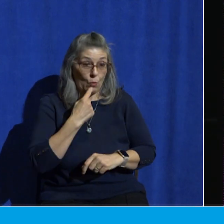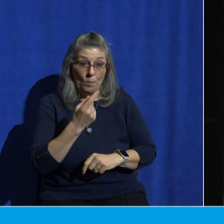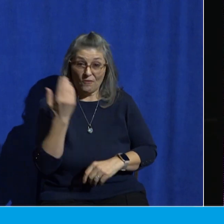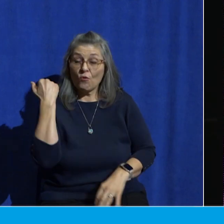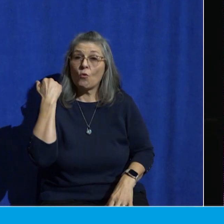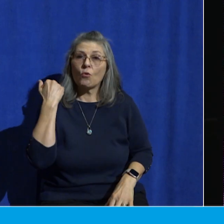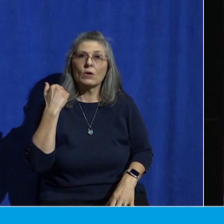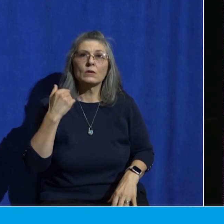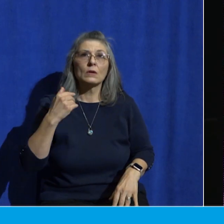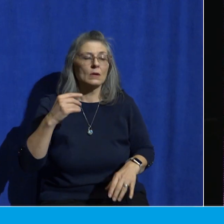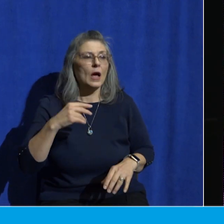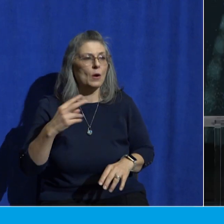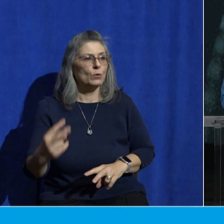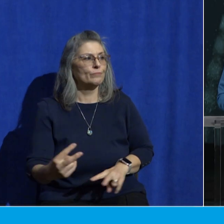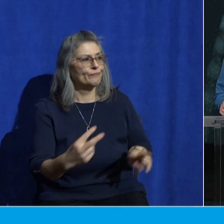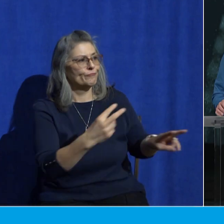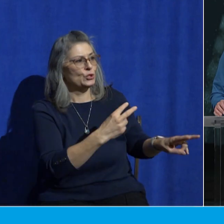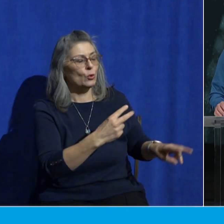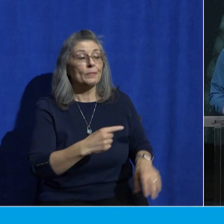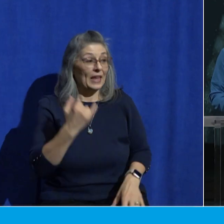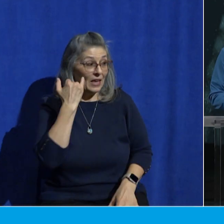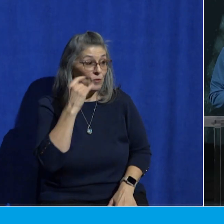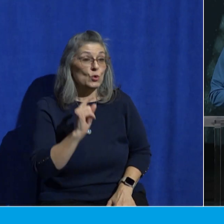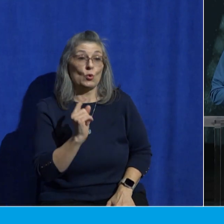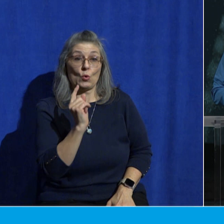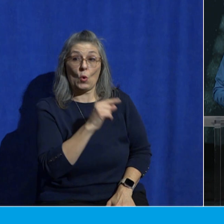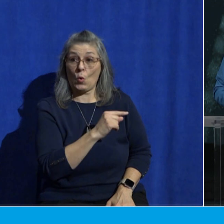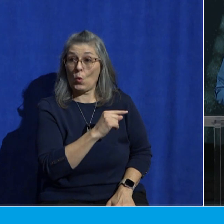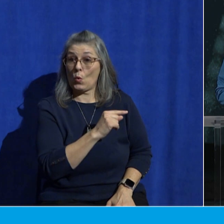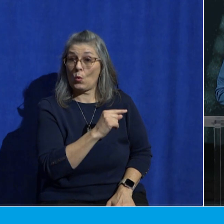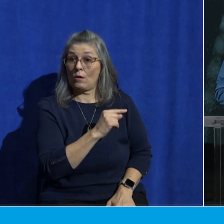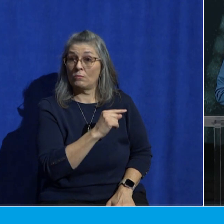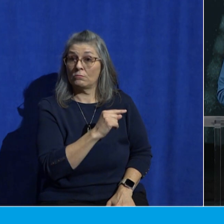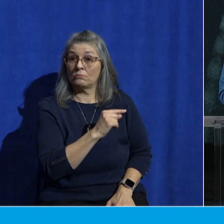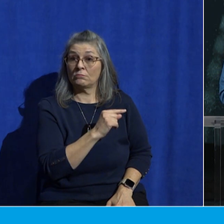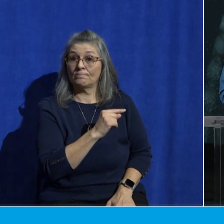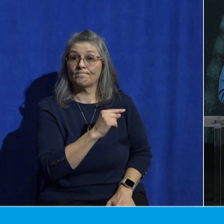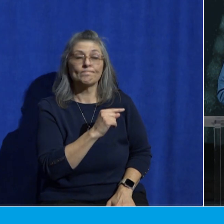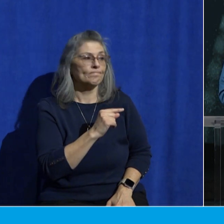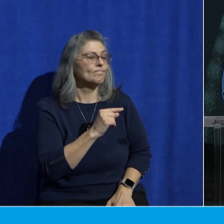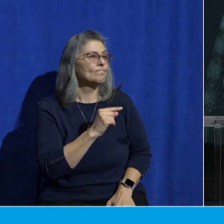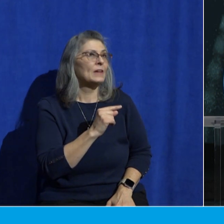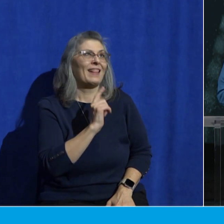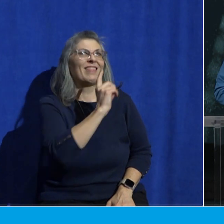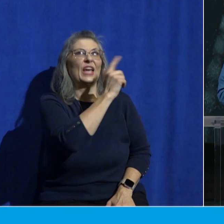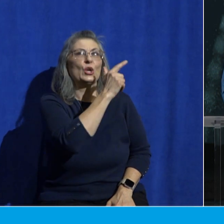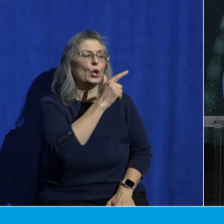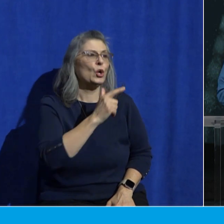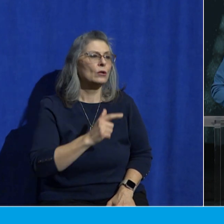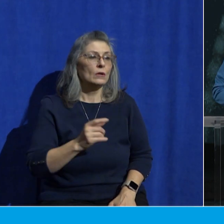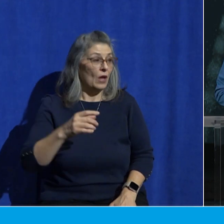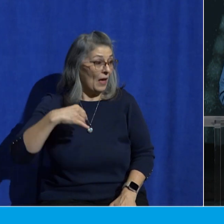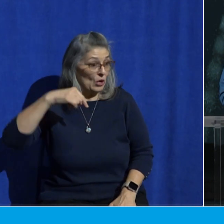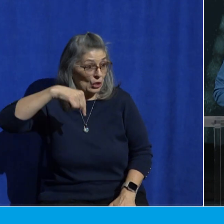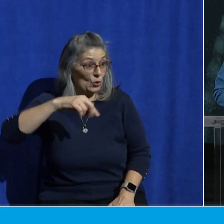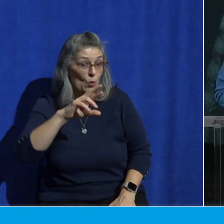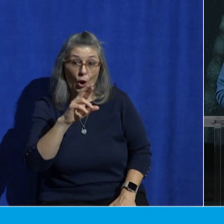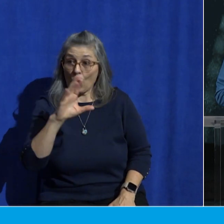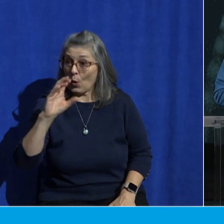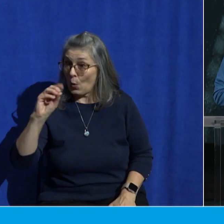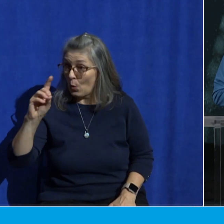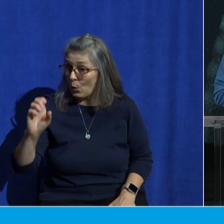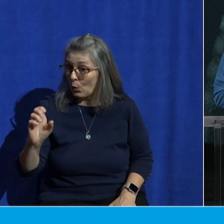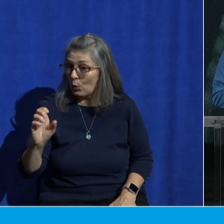back up here on the screen. You can go here at any point. So QR code, website,